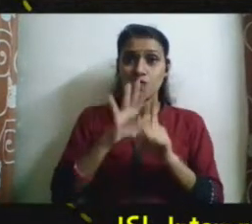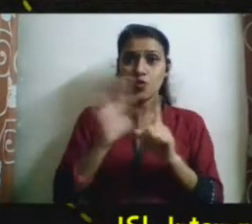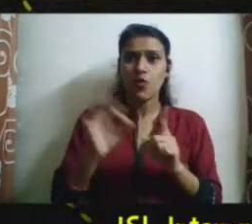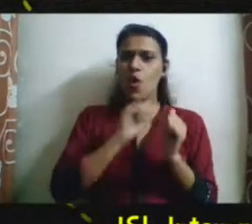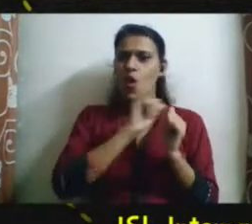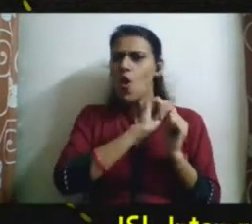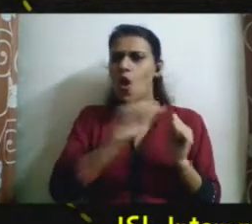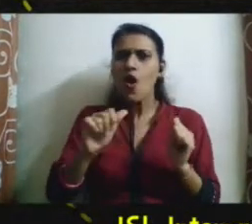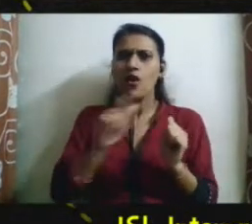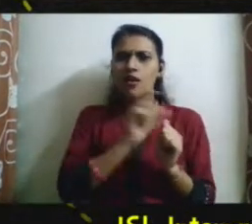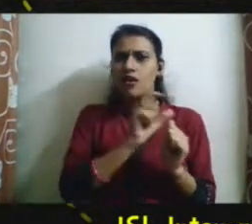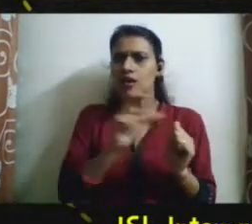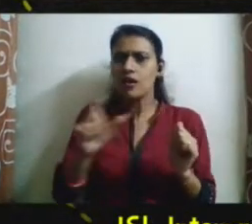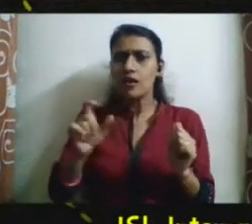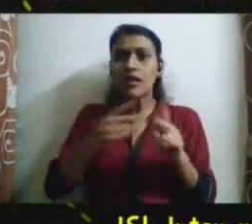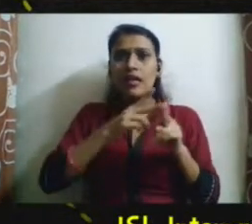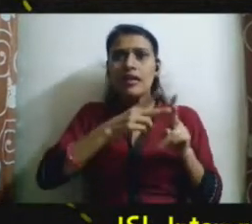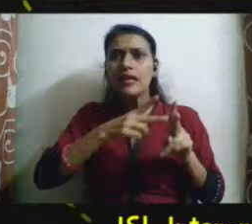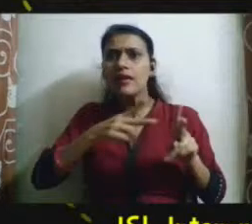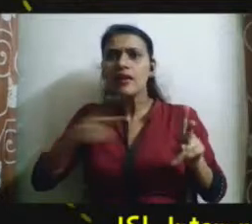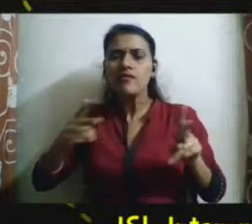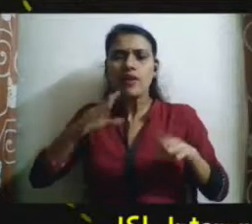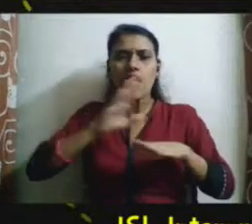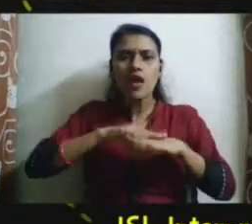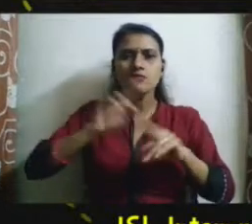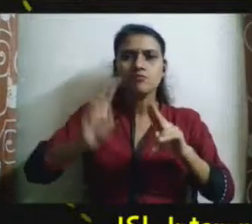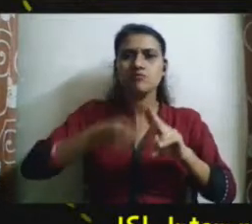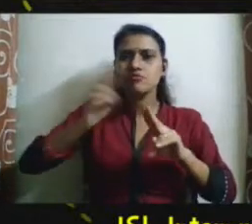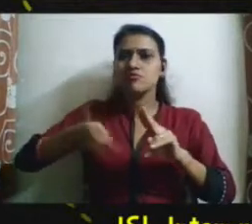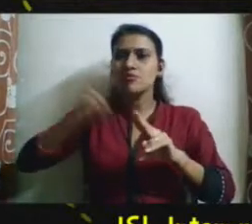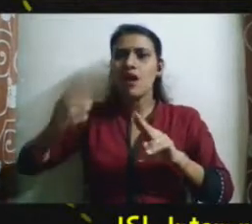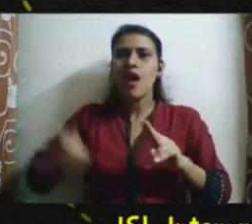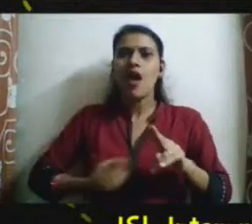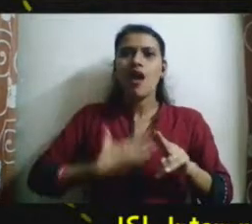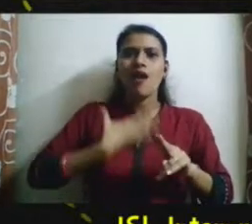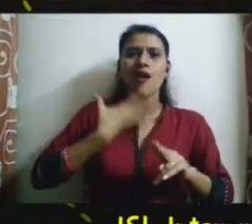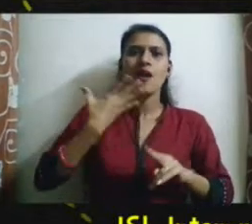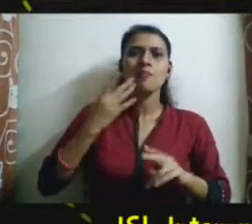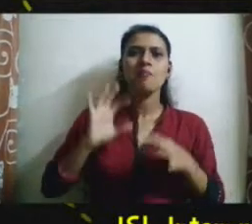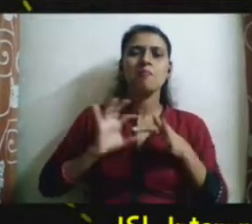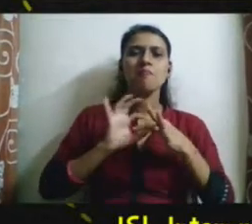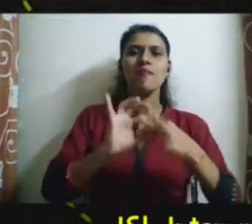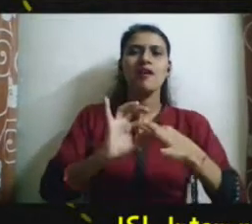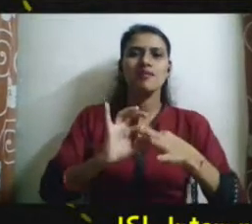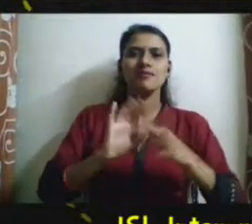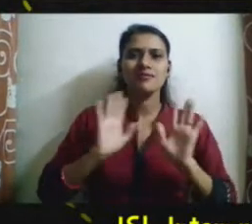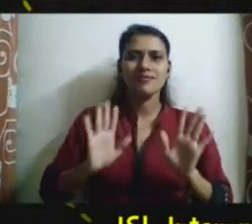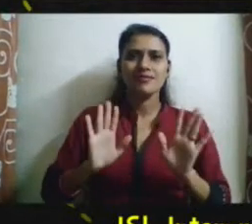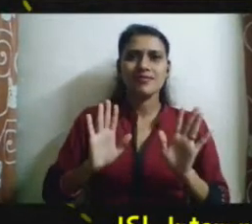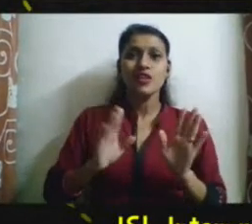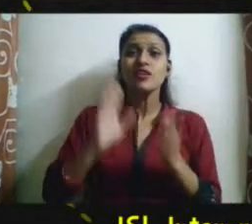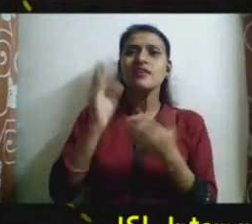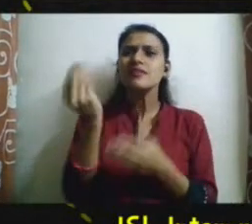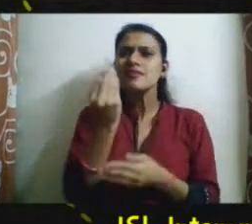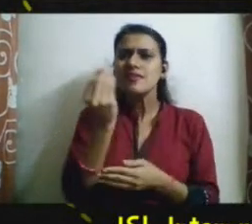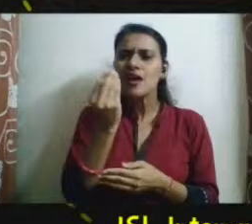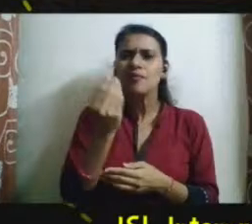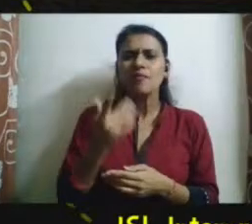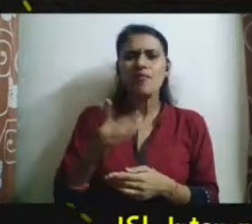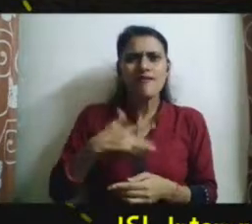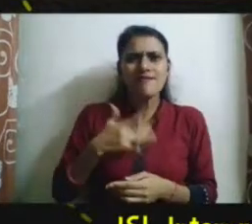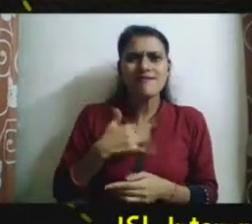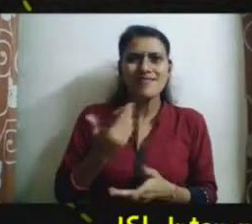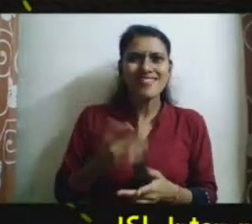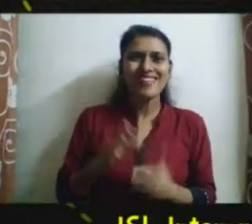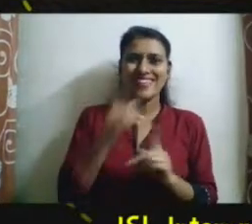reveals to you different kinds of experiences of pleasure. And in the song texts, Paromita,